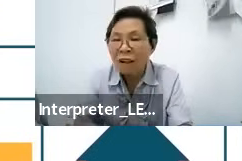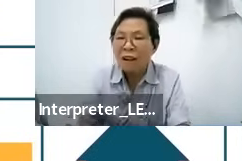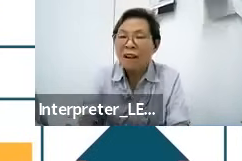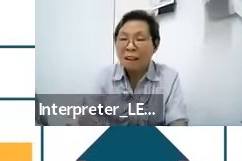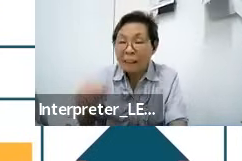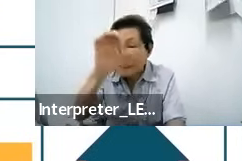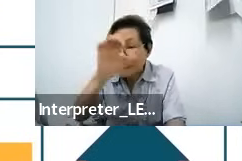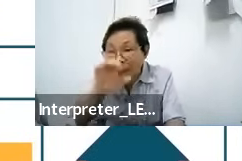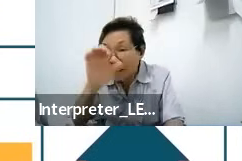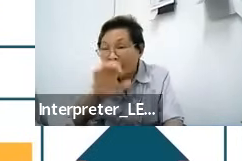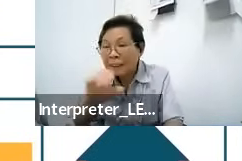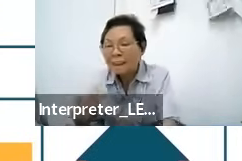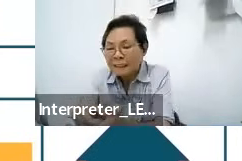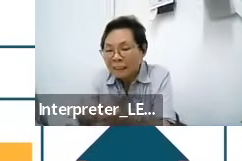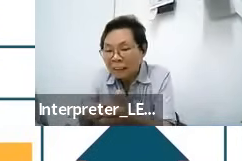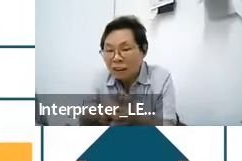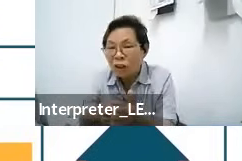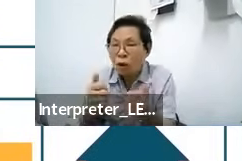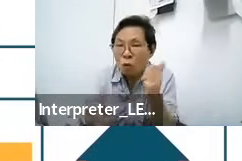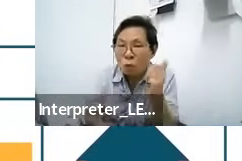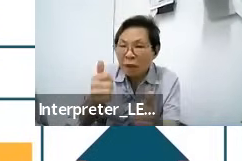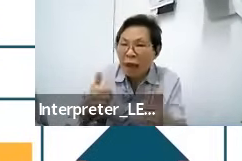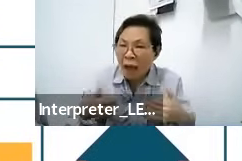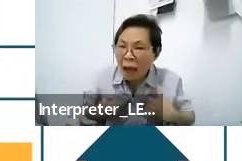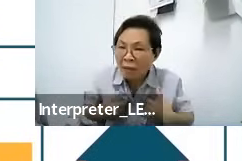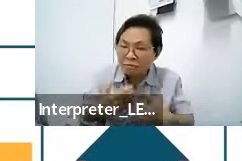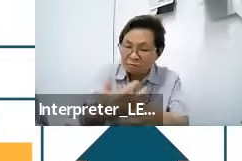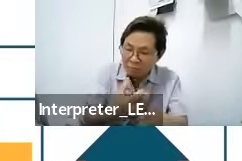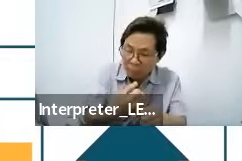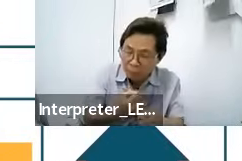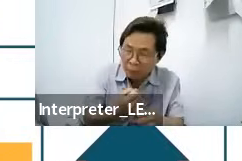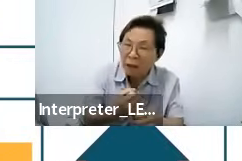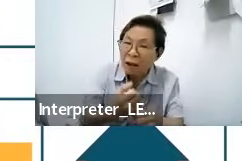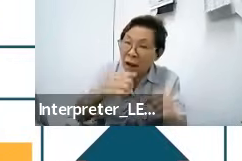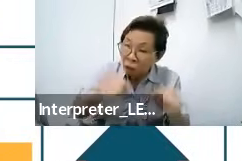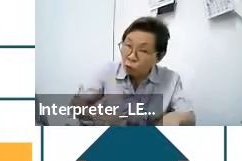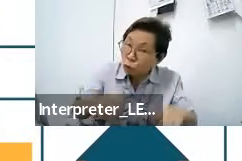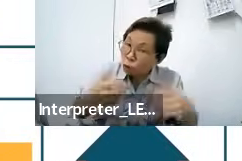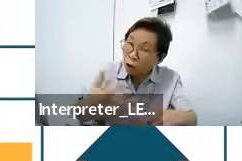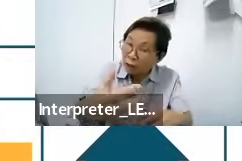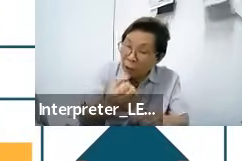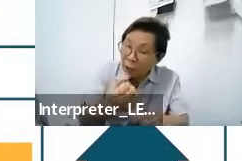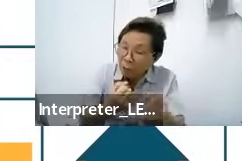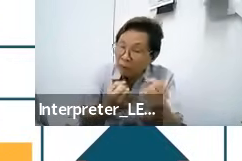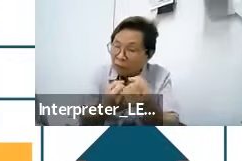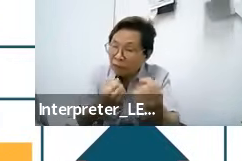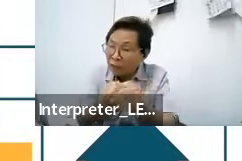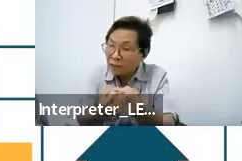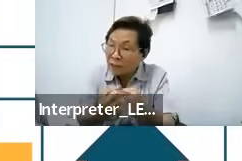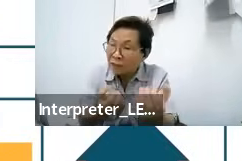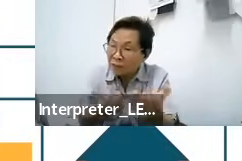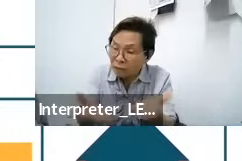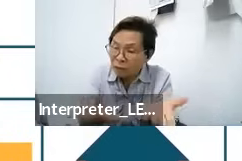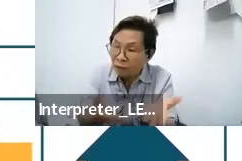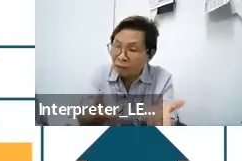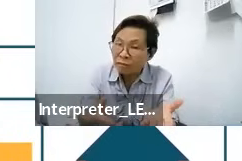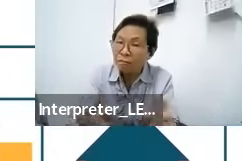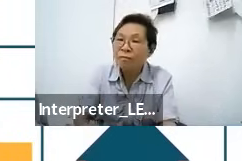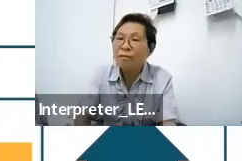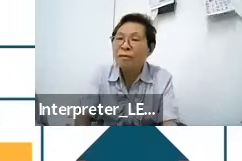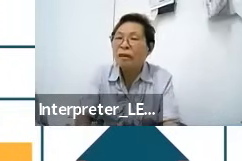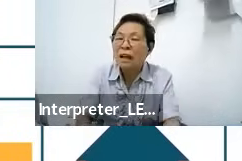their needs, whether or not they have obtained the support services that they should have.